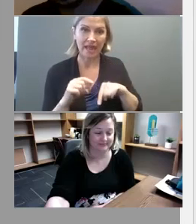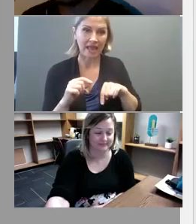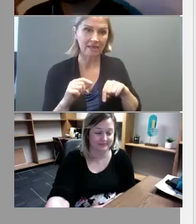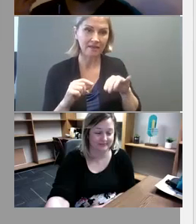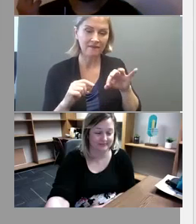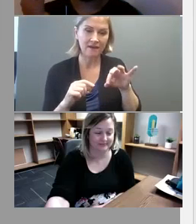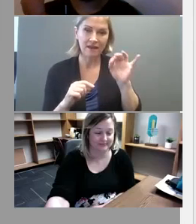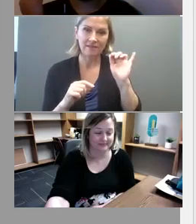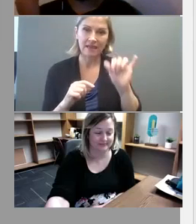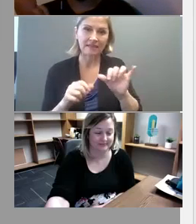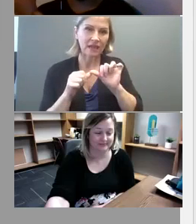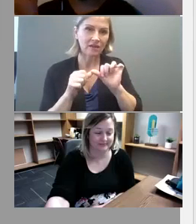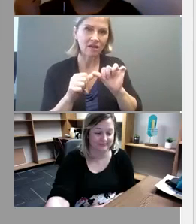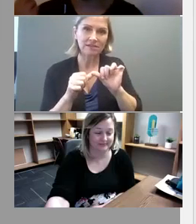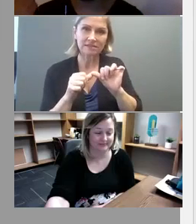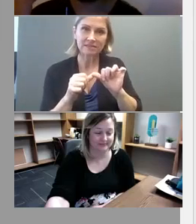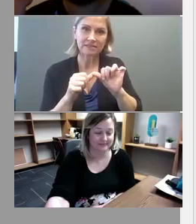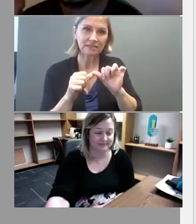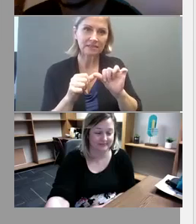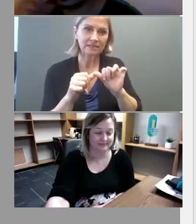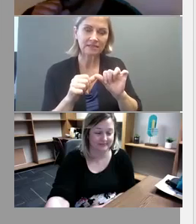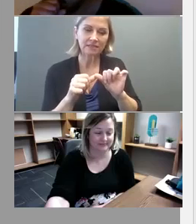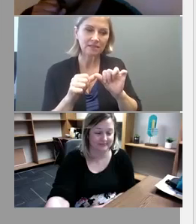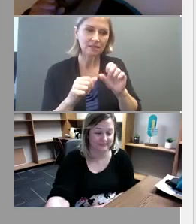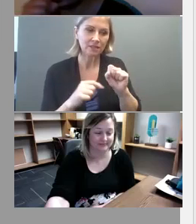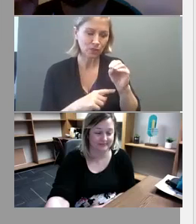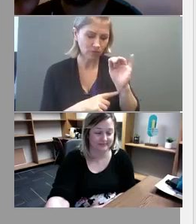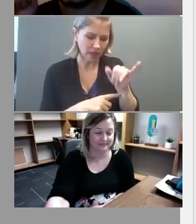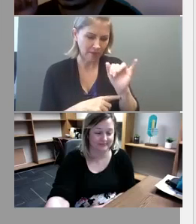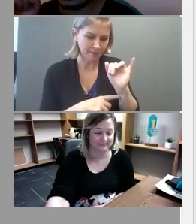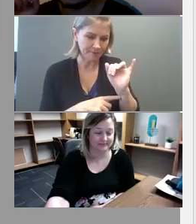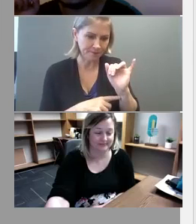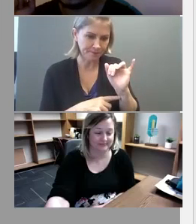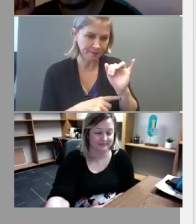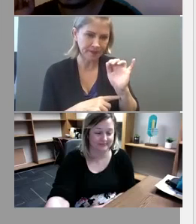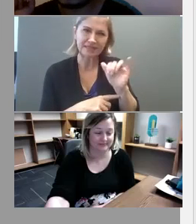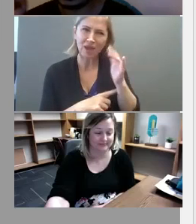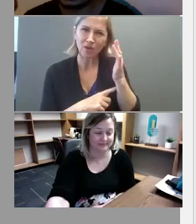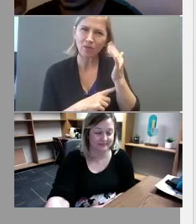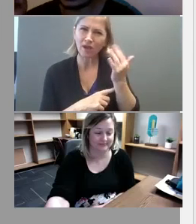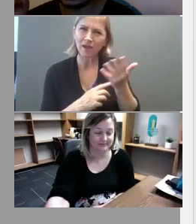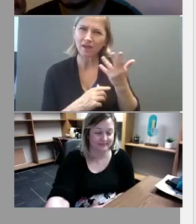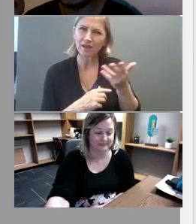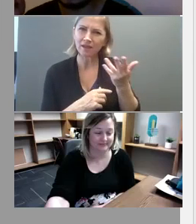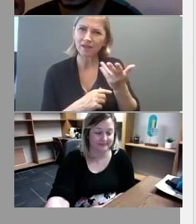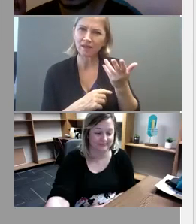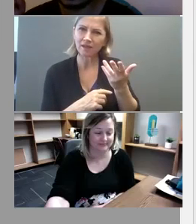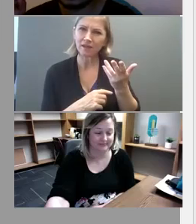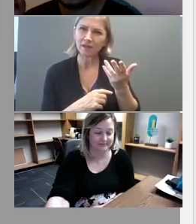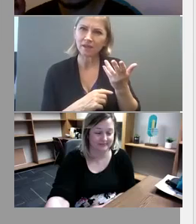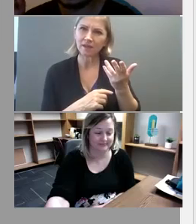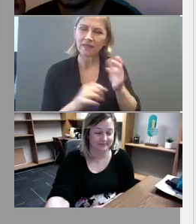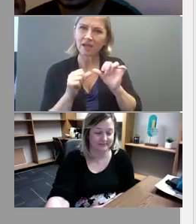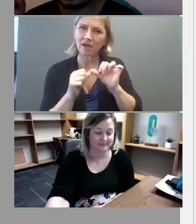is like a constant, such that, is that why? Like there's no